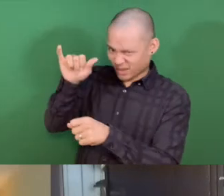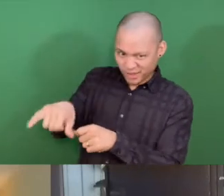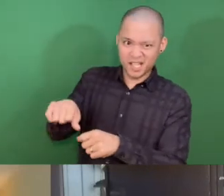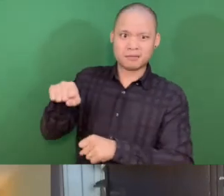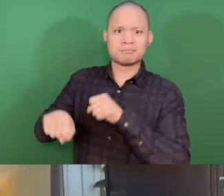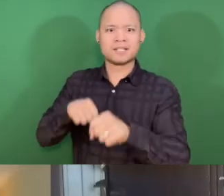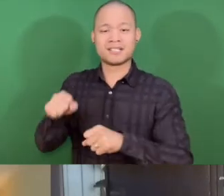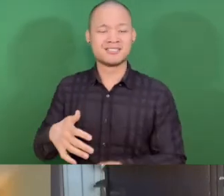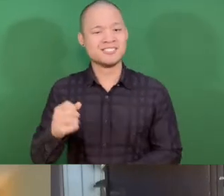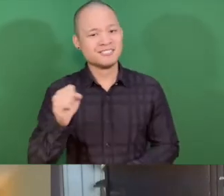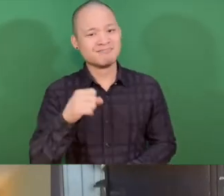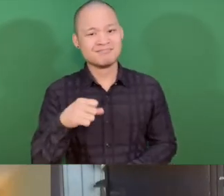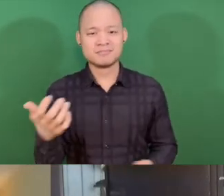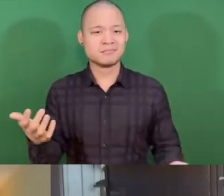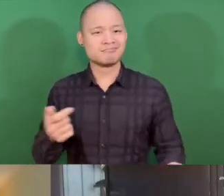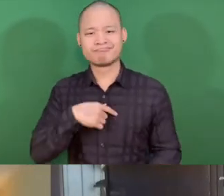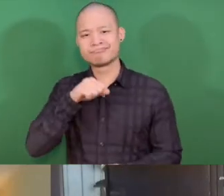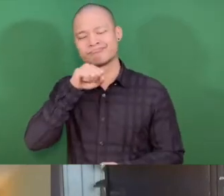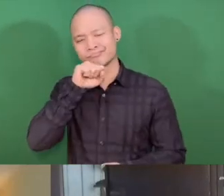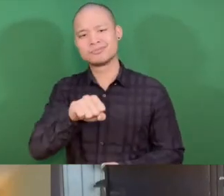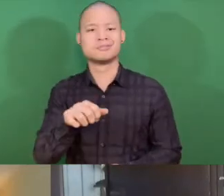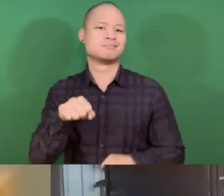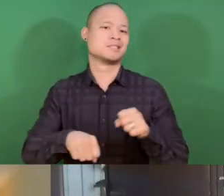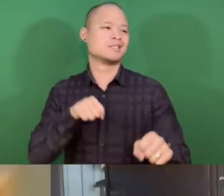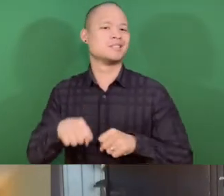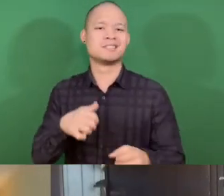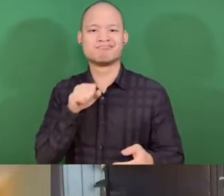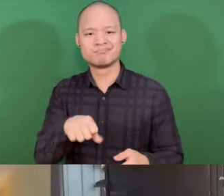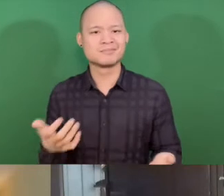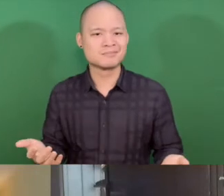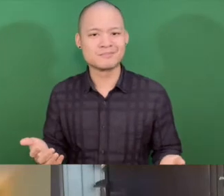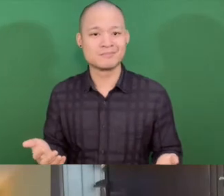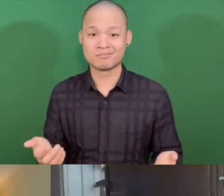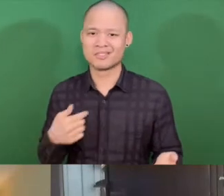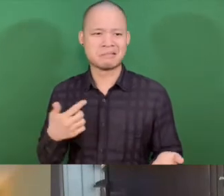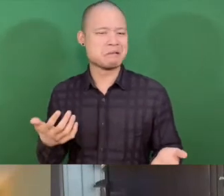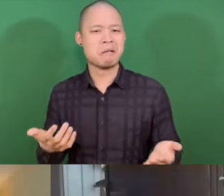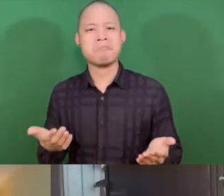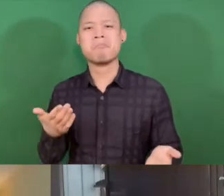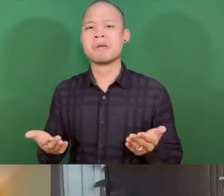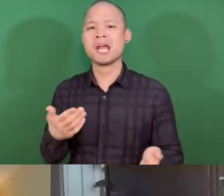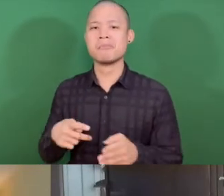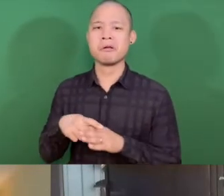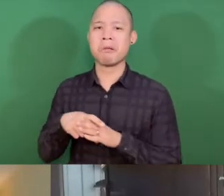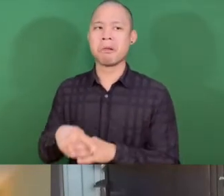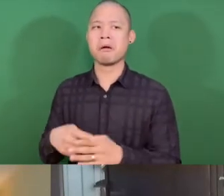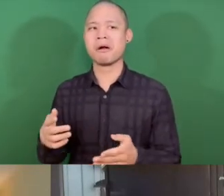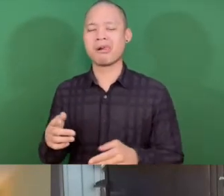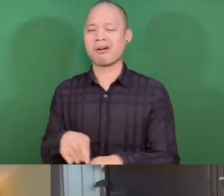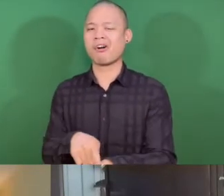bike. Yeah. I loved riding a bike. Yeah. Yeah. And I probably rode a bike for far too